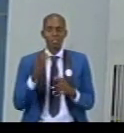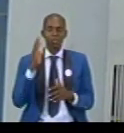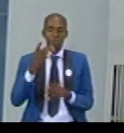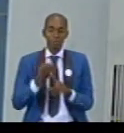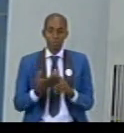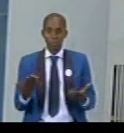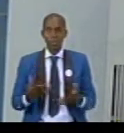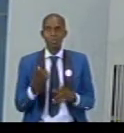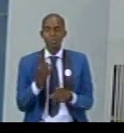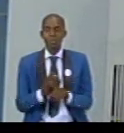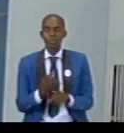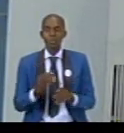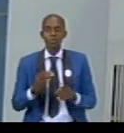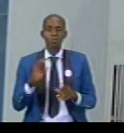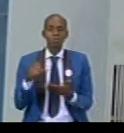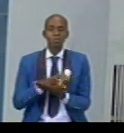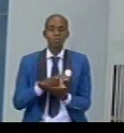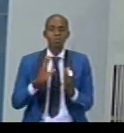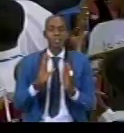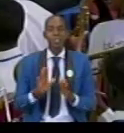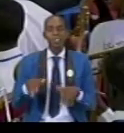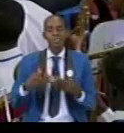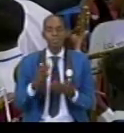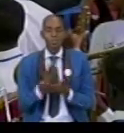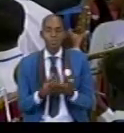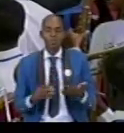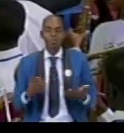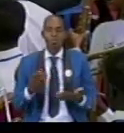just 1 minute.